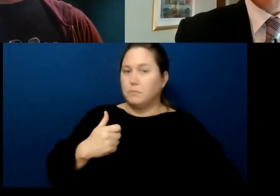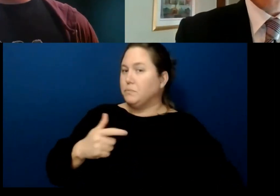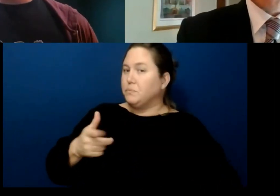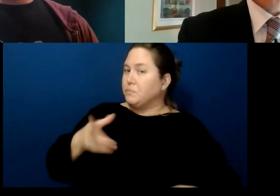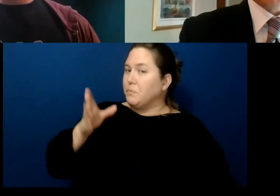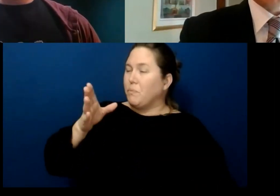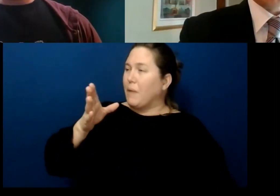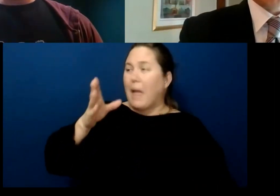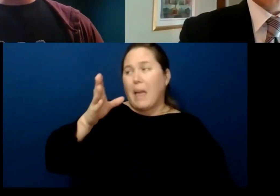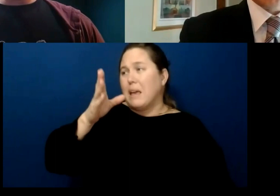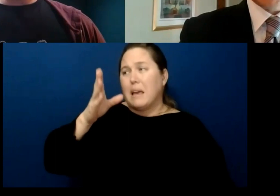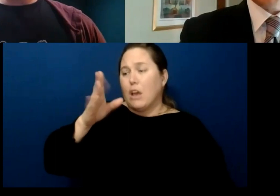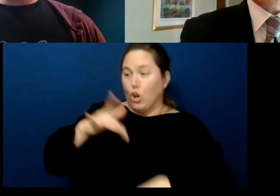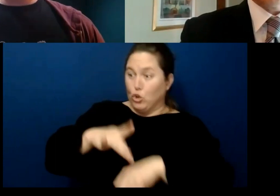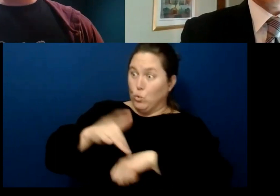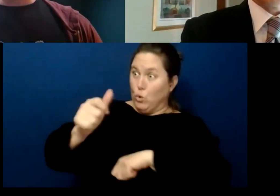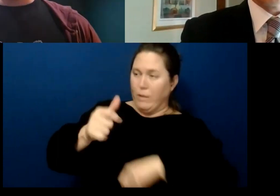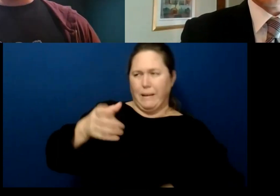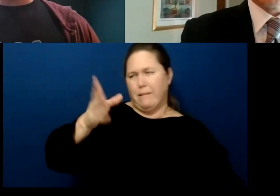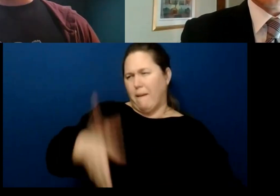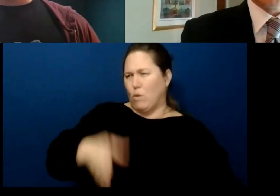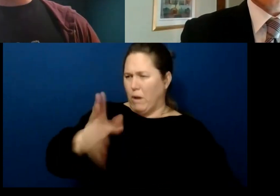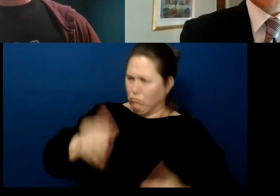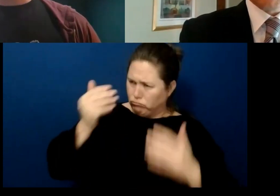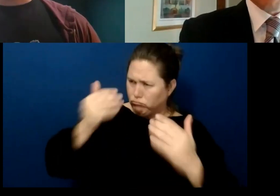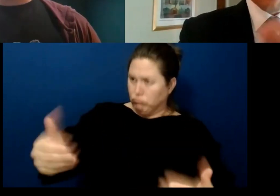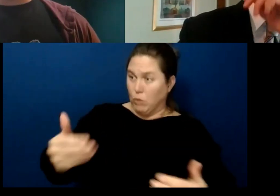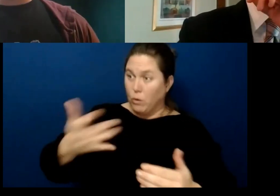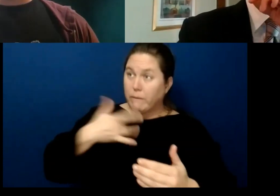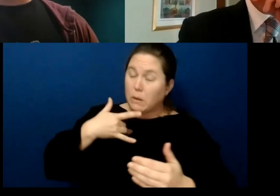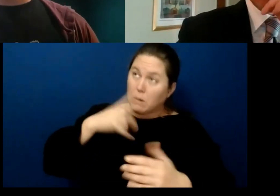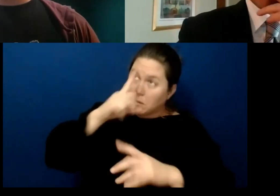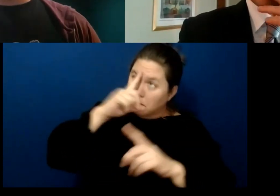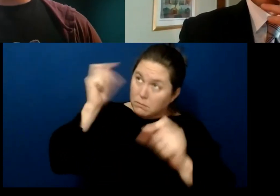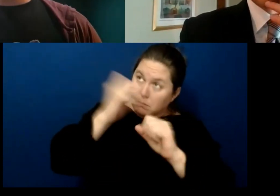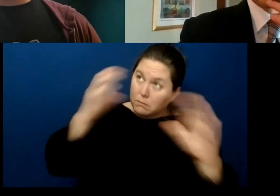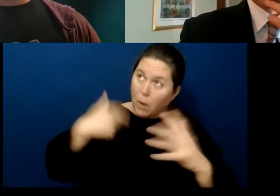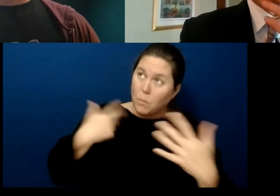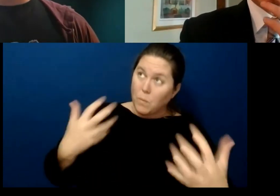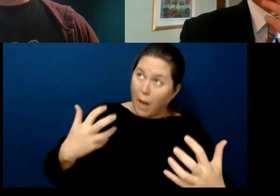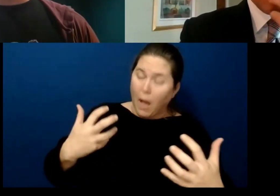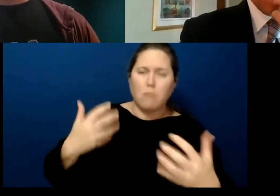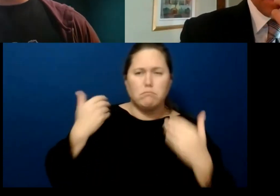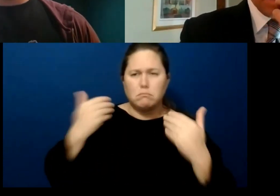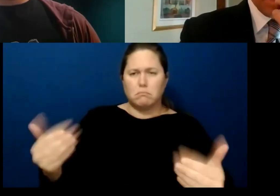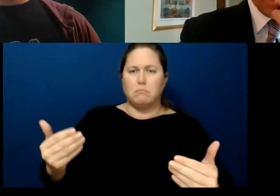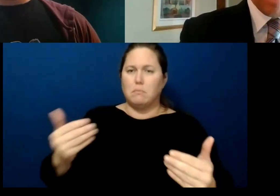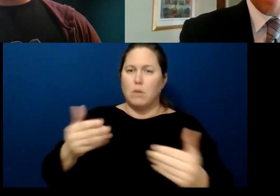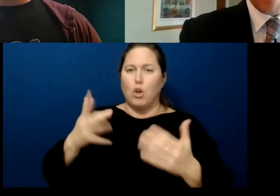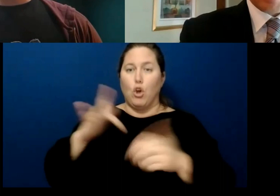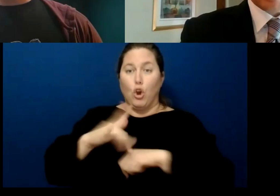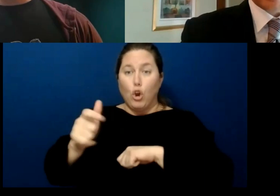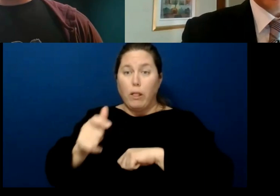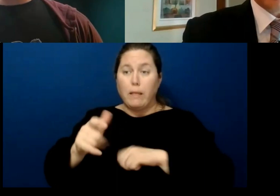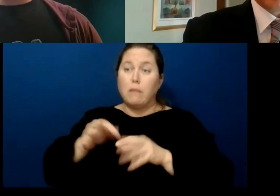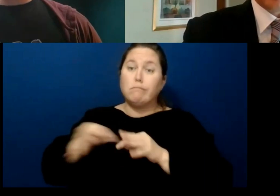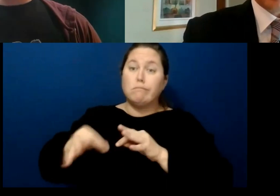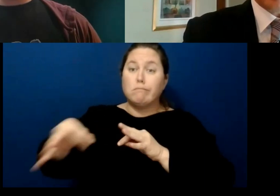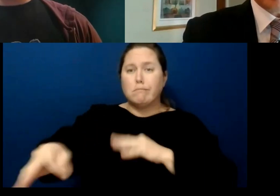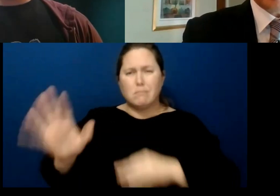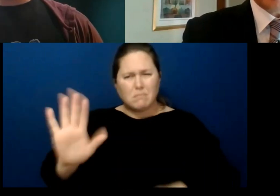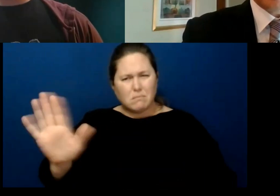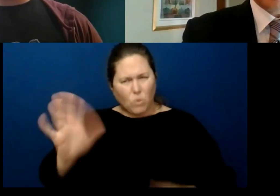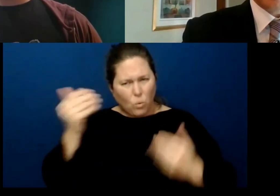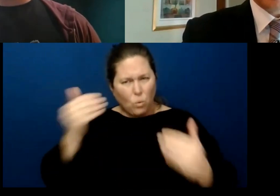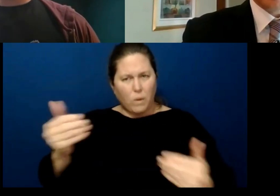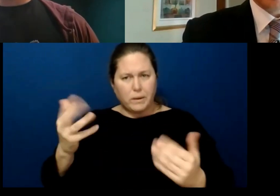in something and you know you want to pursue it or at least explore it as a career, I don't think it's ever too early. The best first